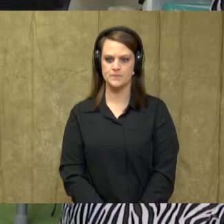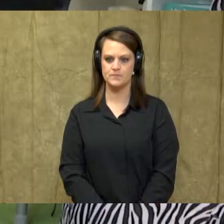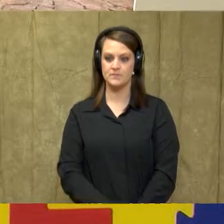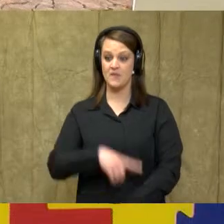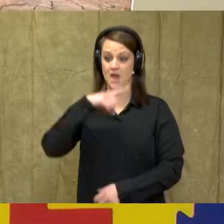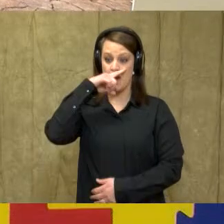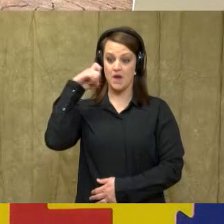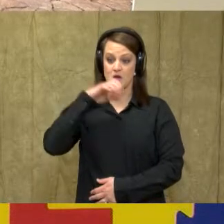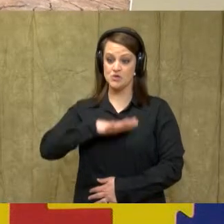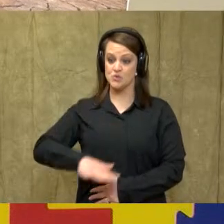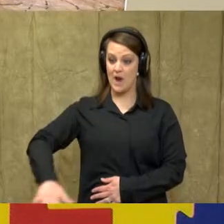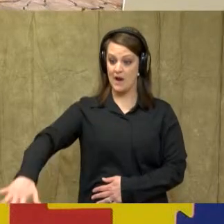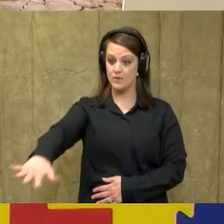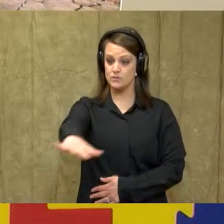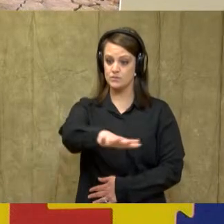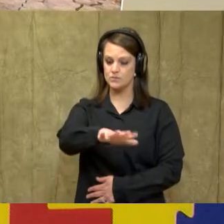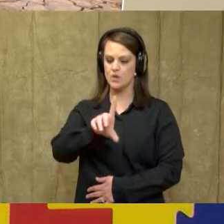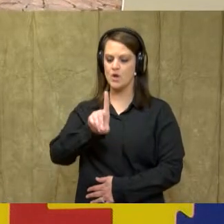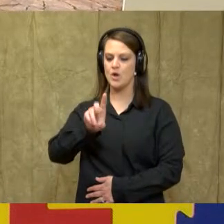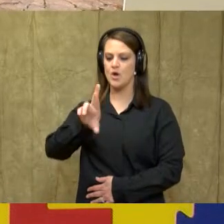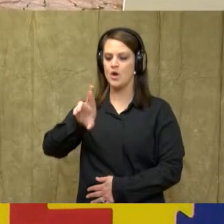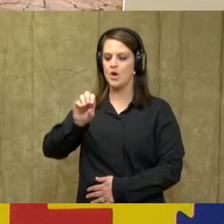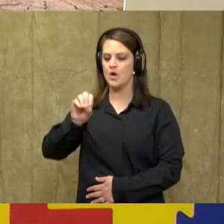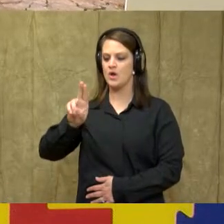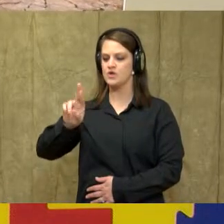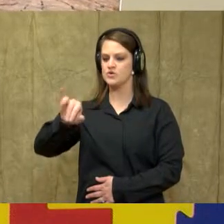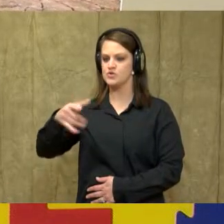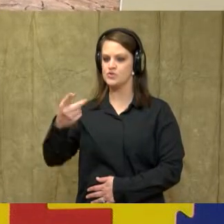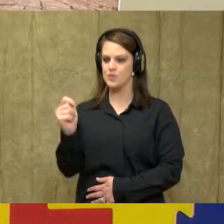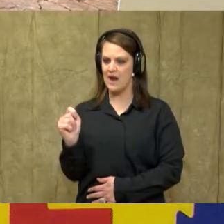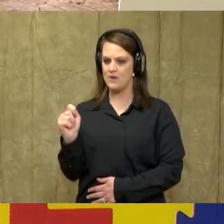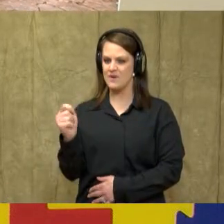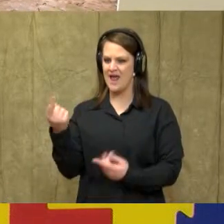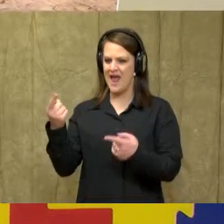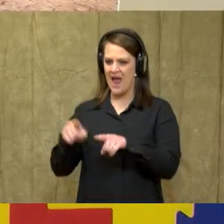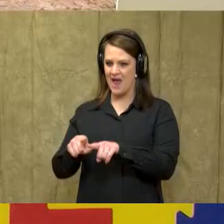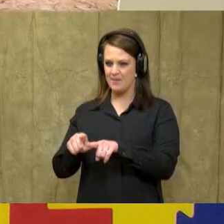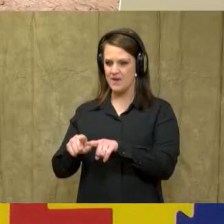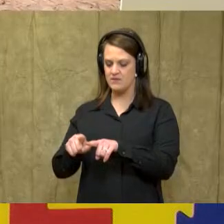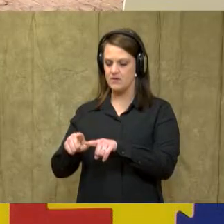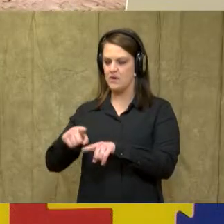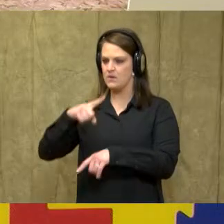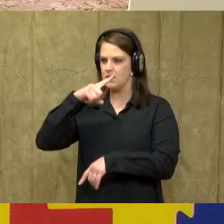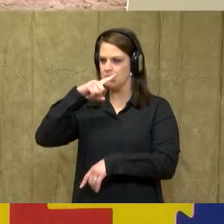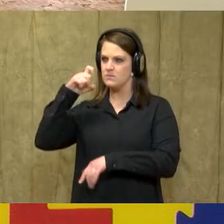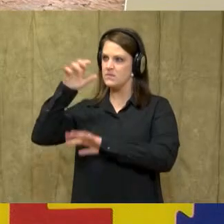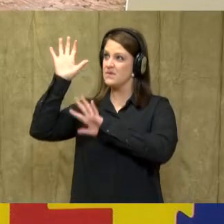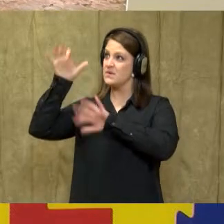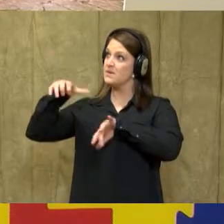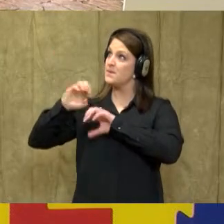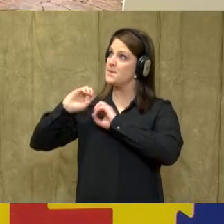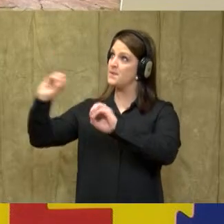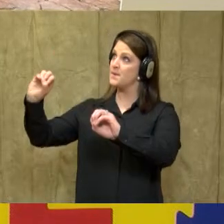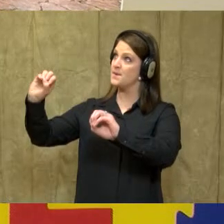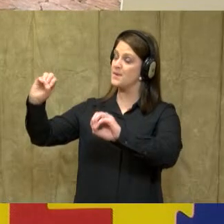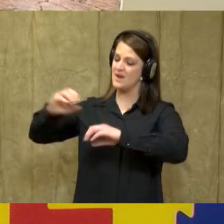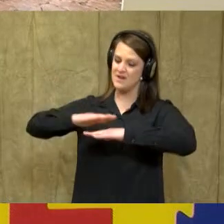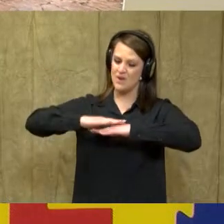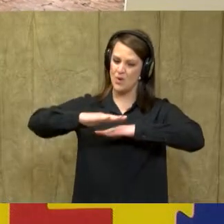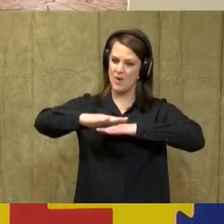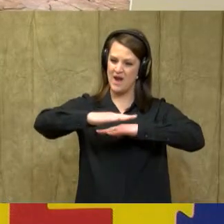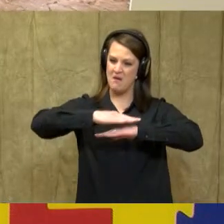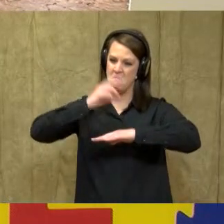Droughts happen when too little rain falls. Rivers and lakes dry up. The soil becomes